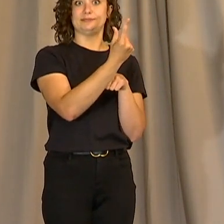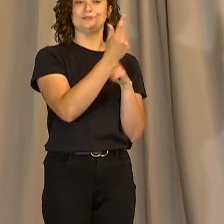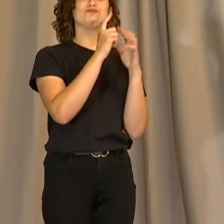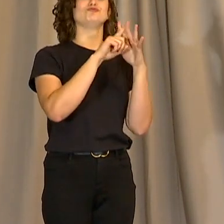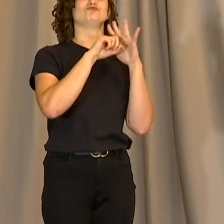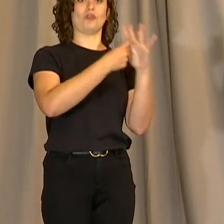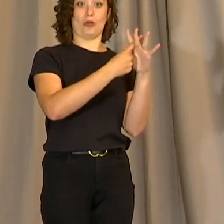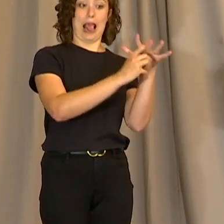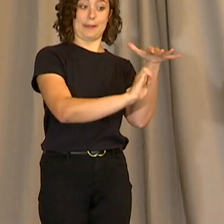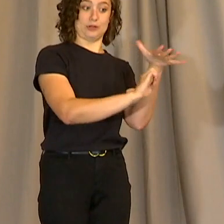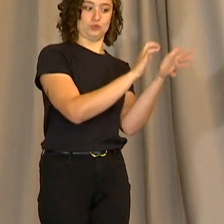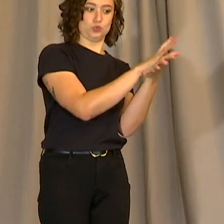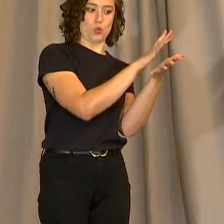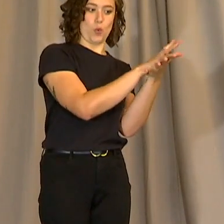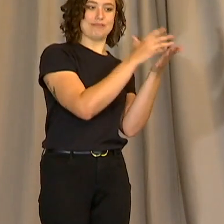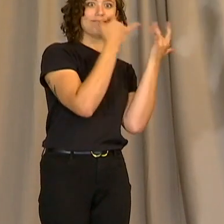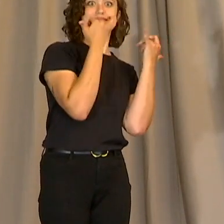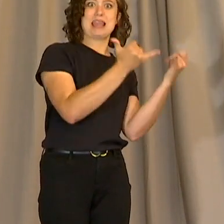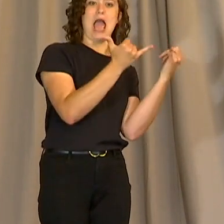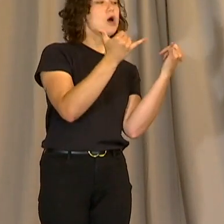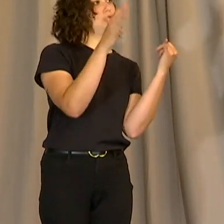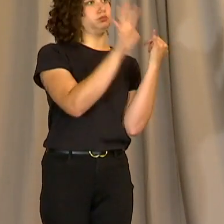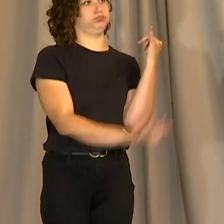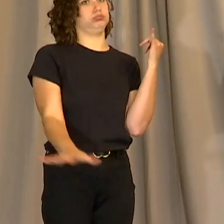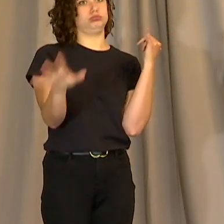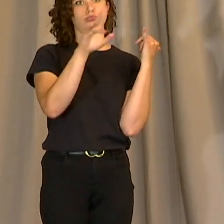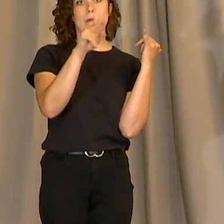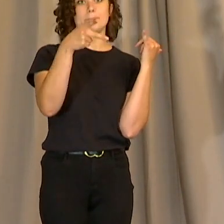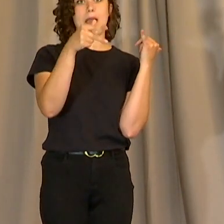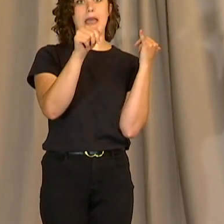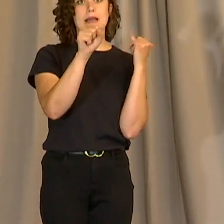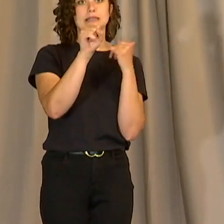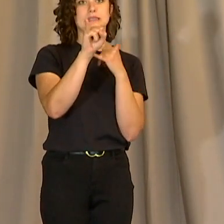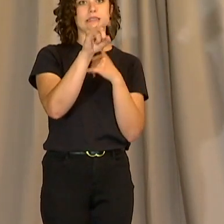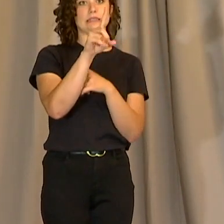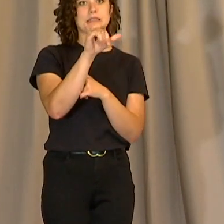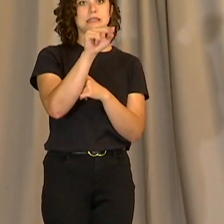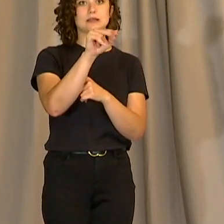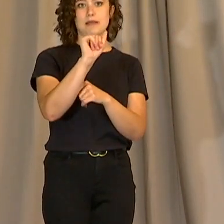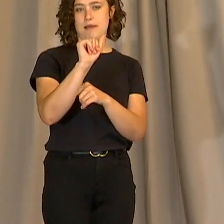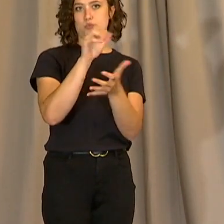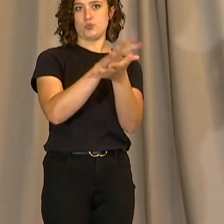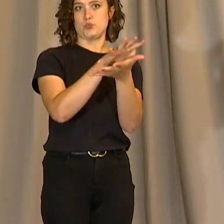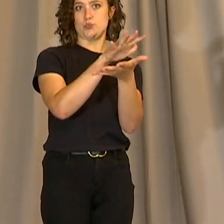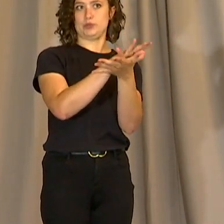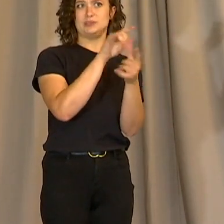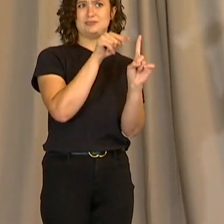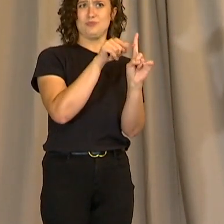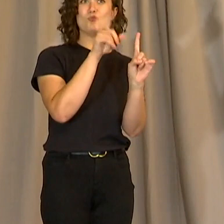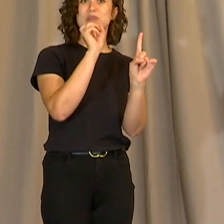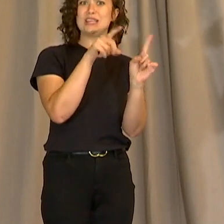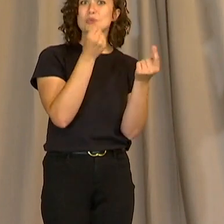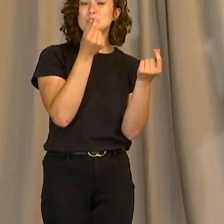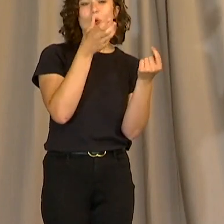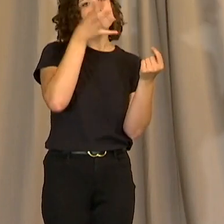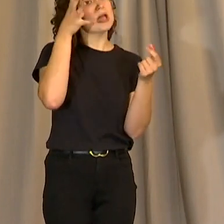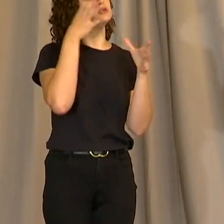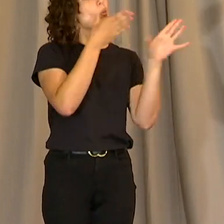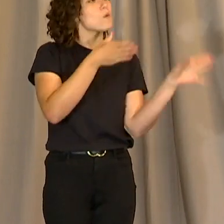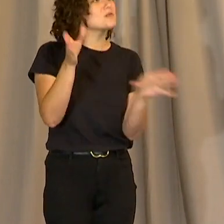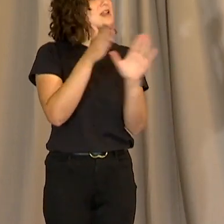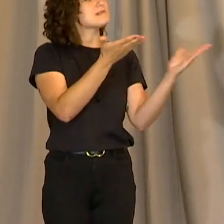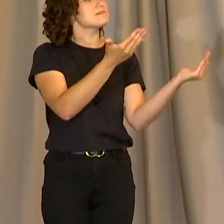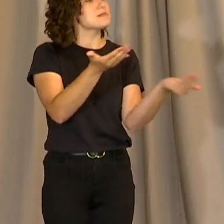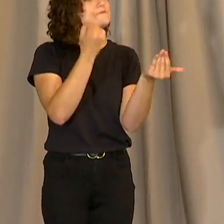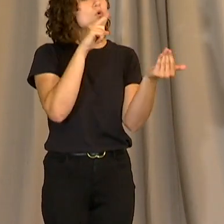now is a Pasadena initiative. We had to organize parents for accountability and transparency. And that